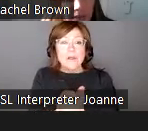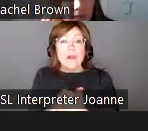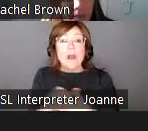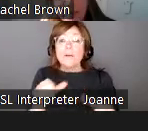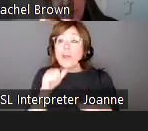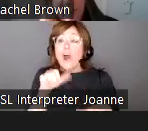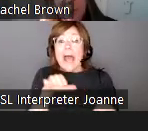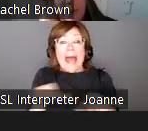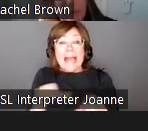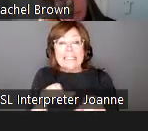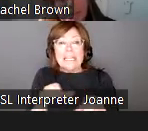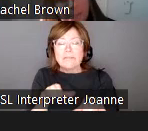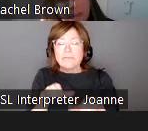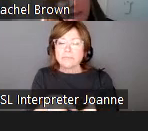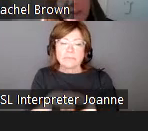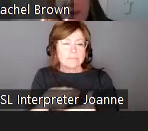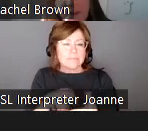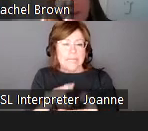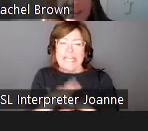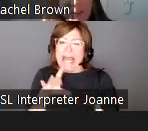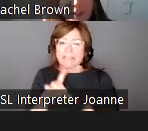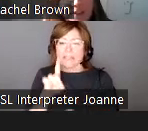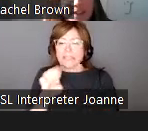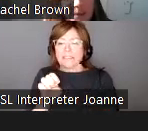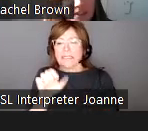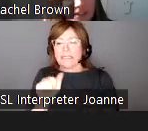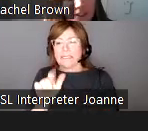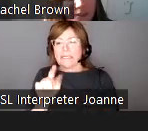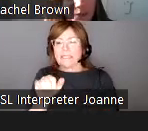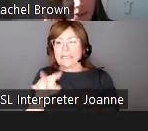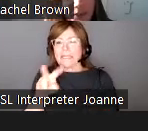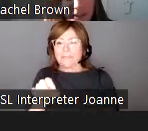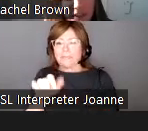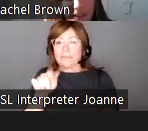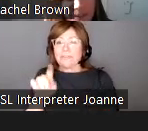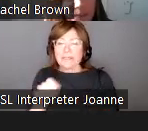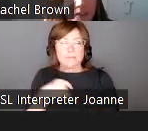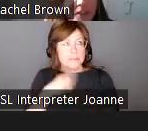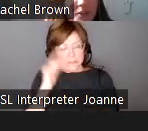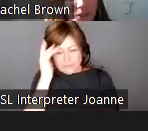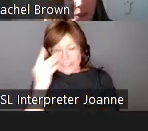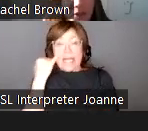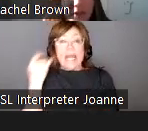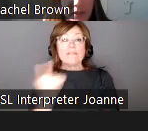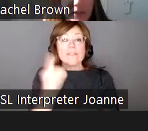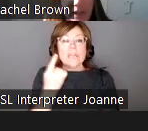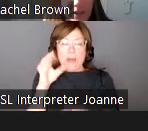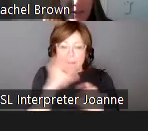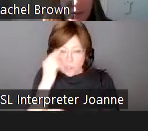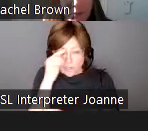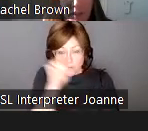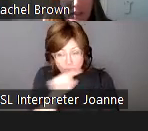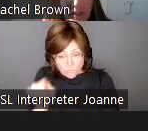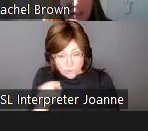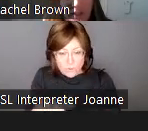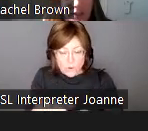active. This is actually one of my biggest pet peeves. So when somebody's looking for you online, you go to their